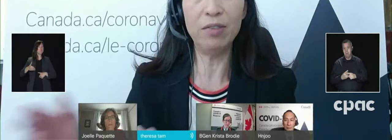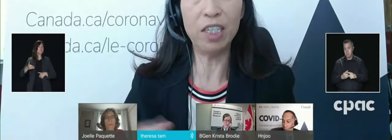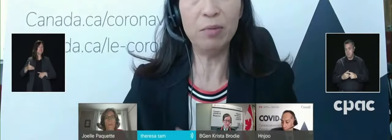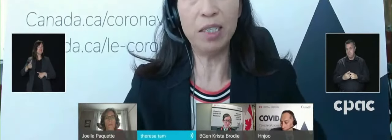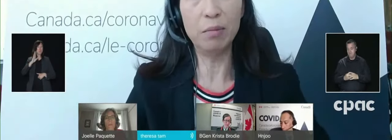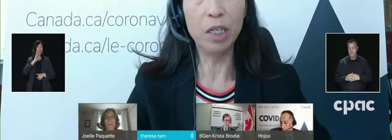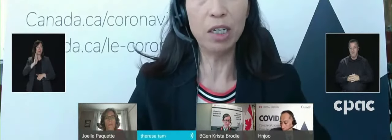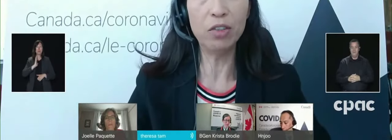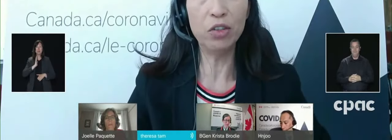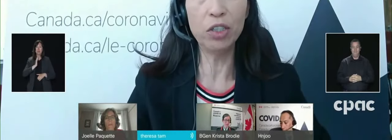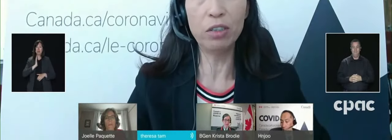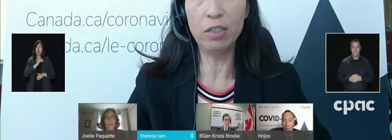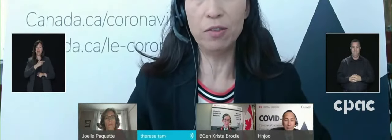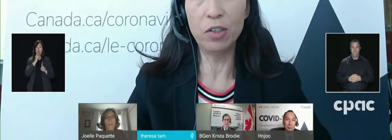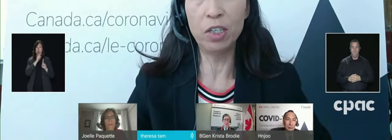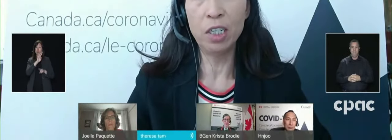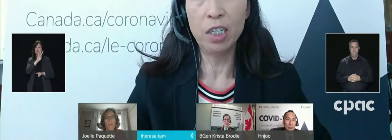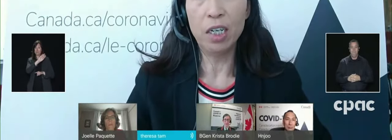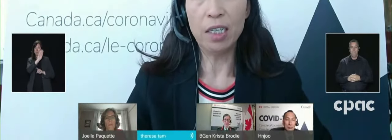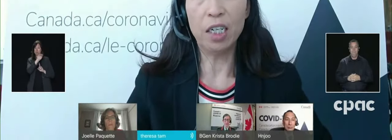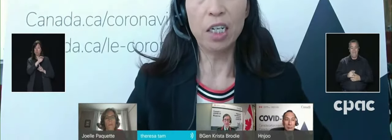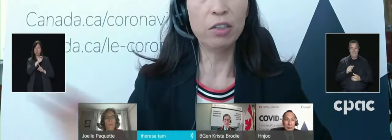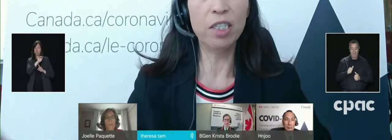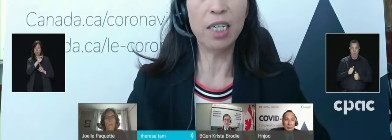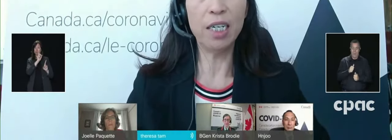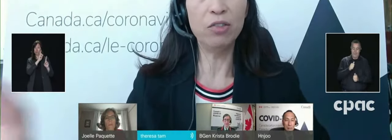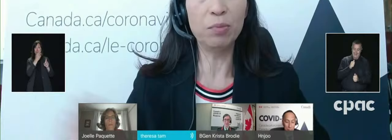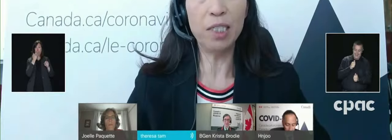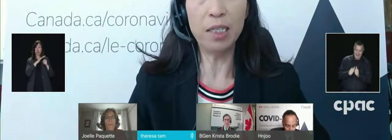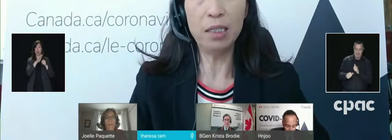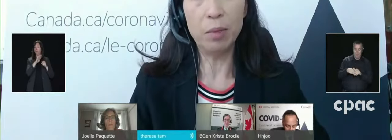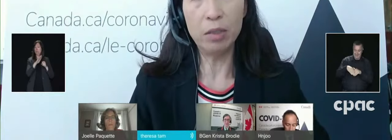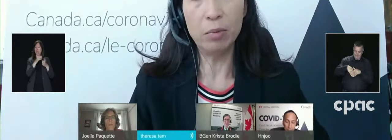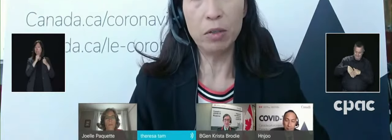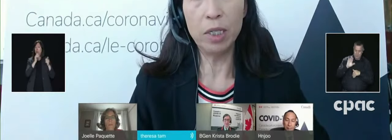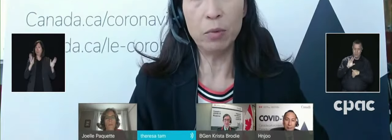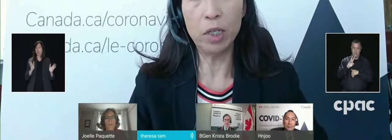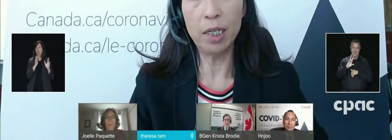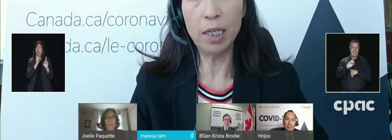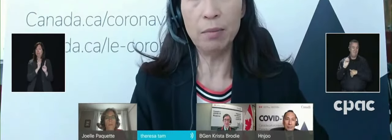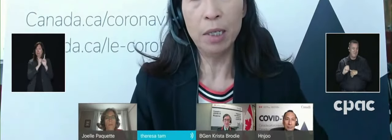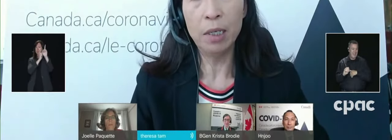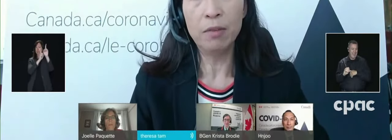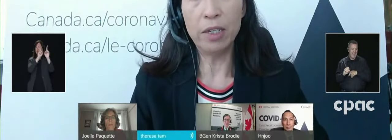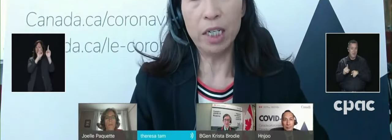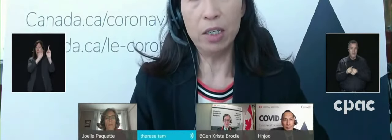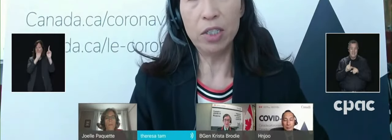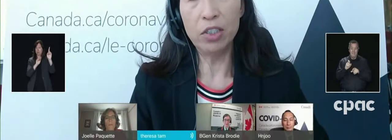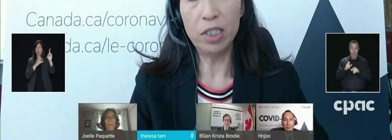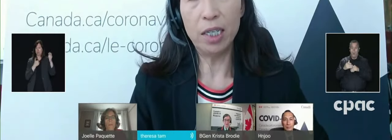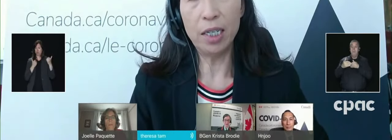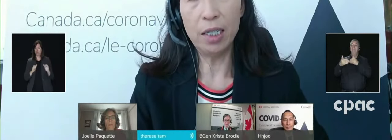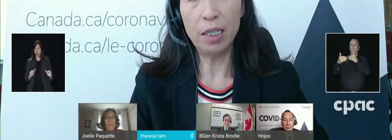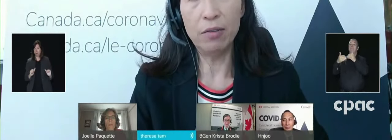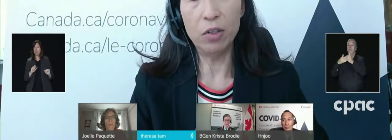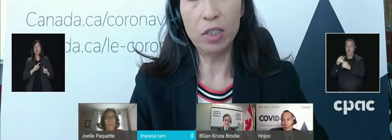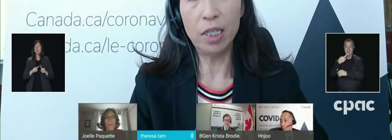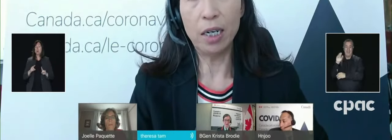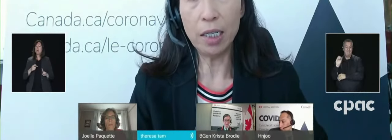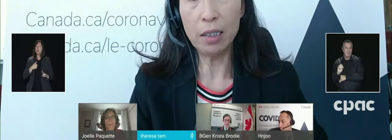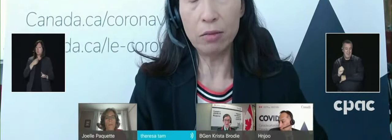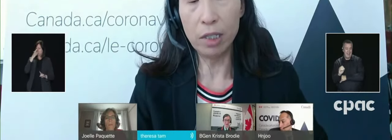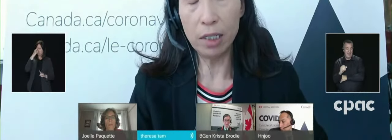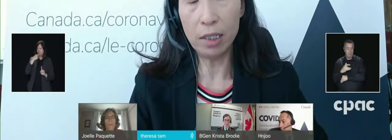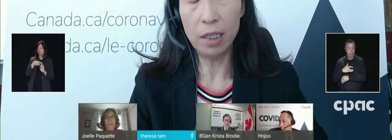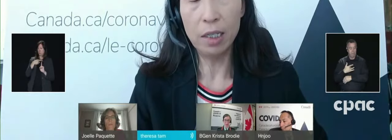the 75% mark and shoot for as close to that 100% as possible. But what I am very encouraged is that of course,